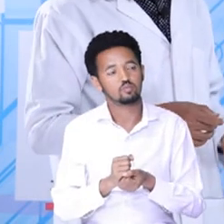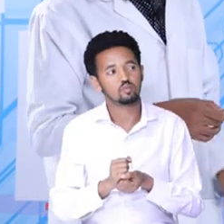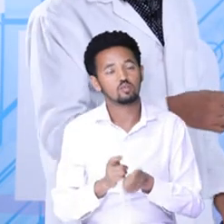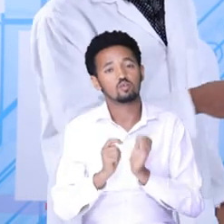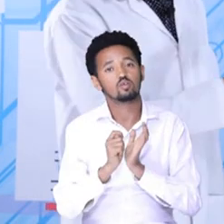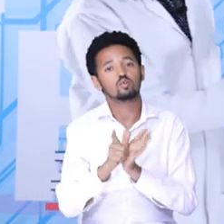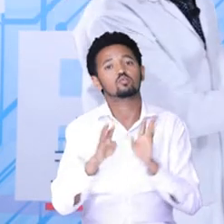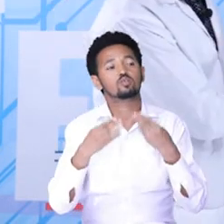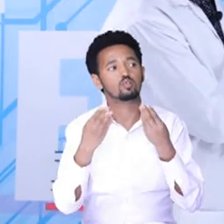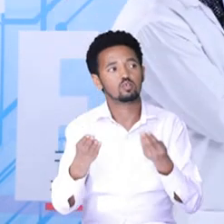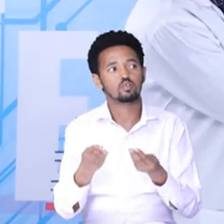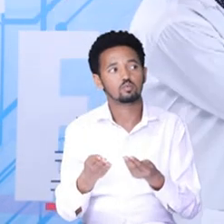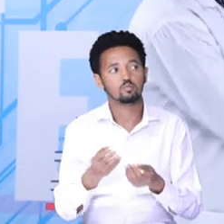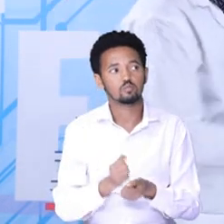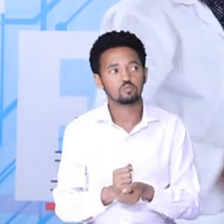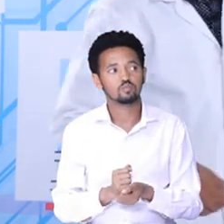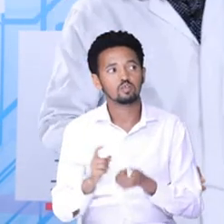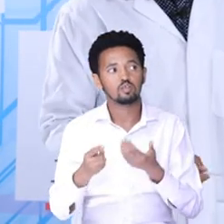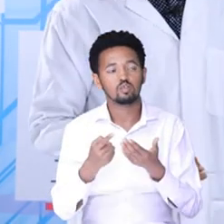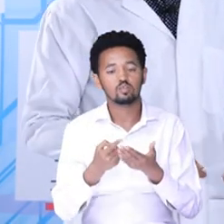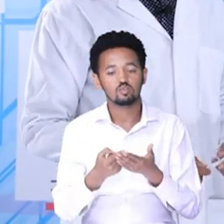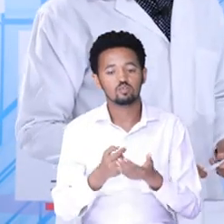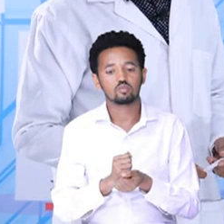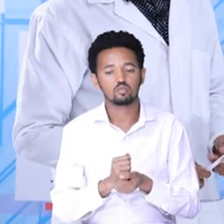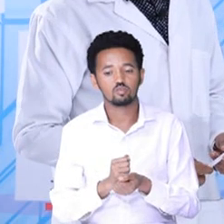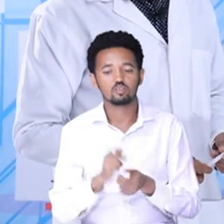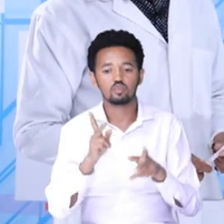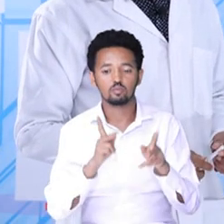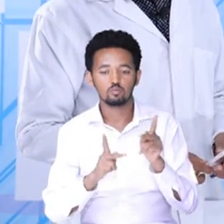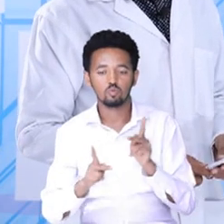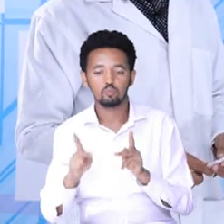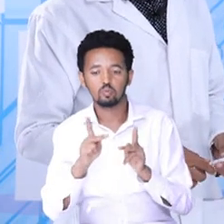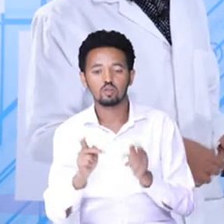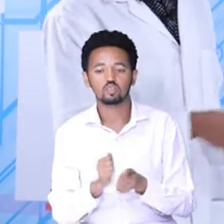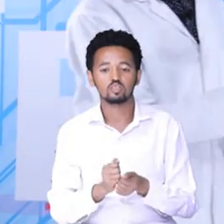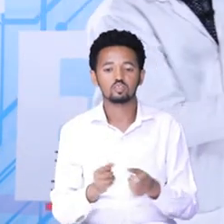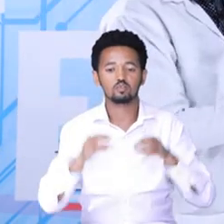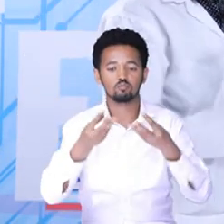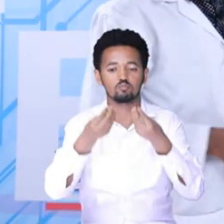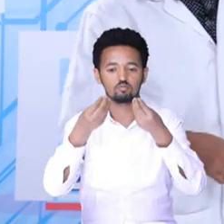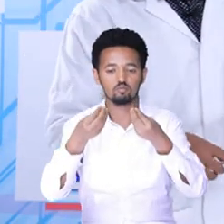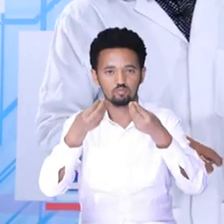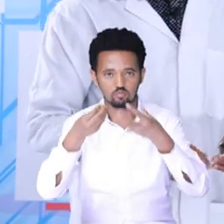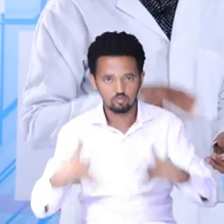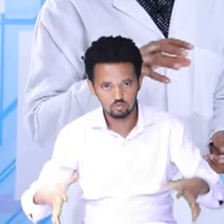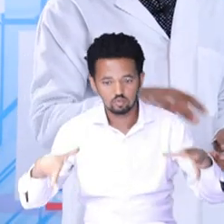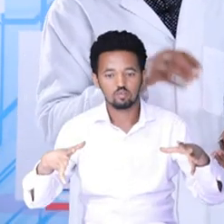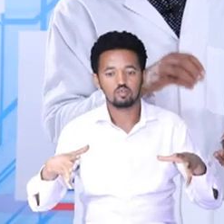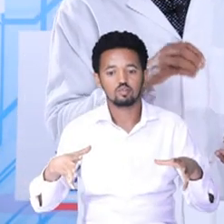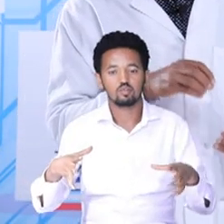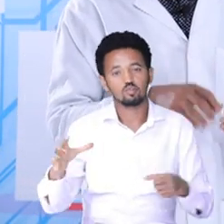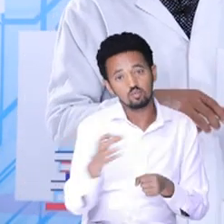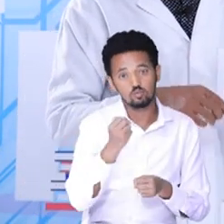For example, if it is scattered, the populations are settled in the diffused mode, or